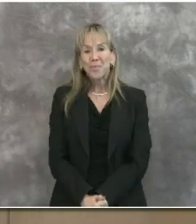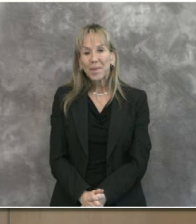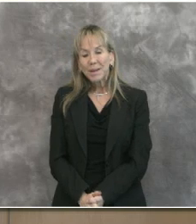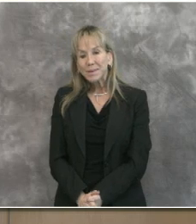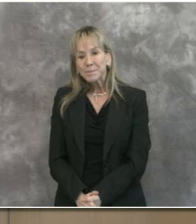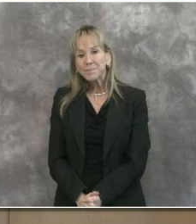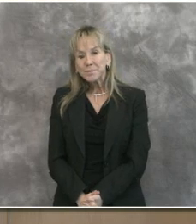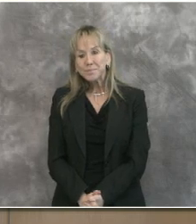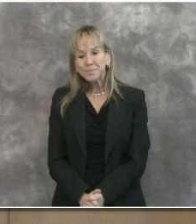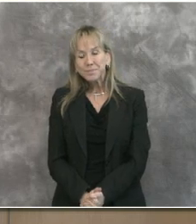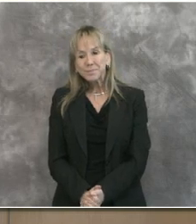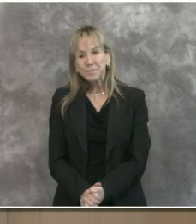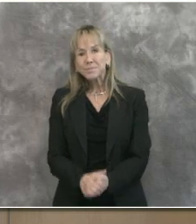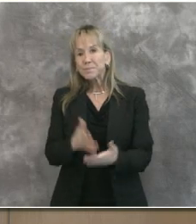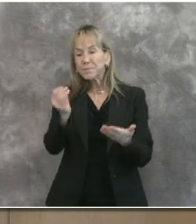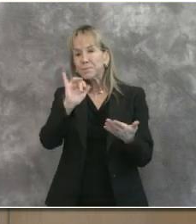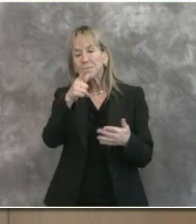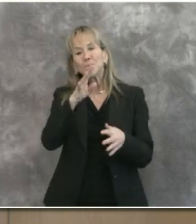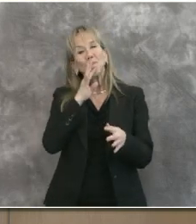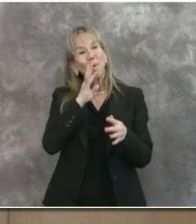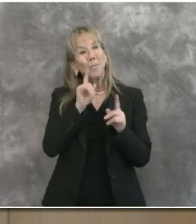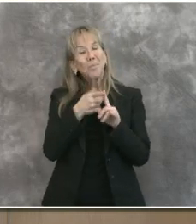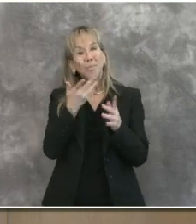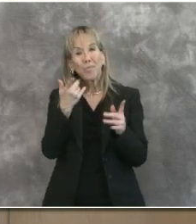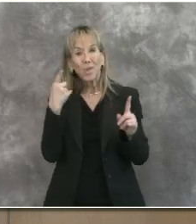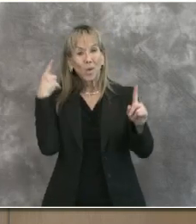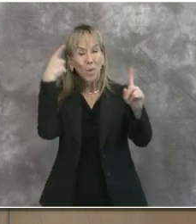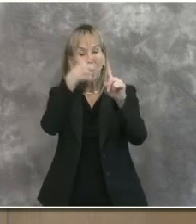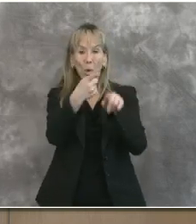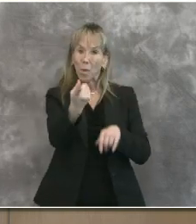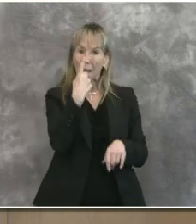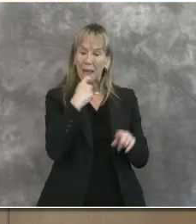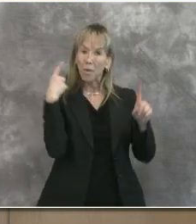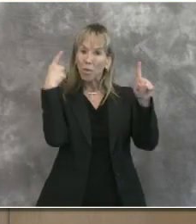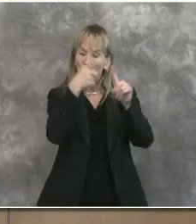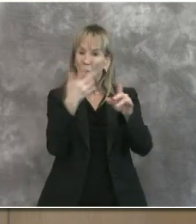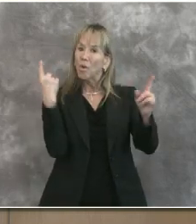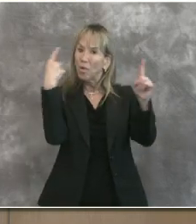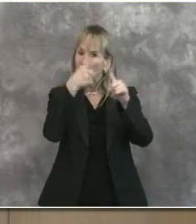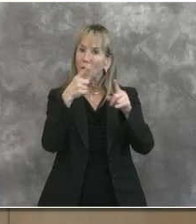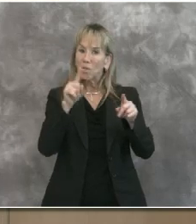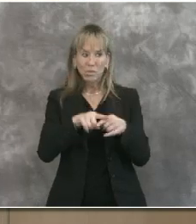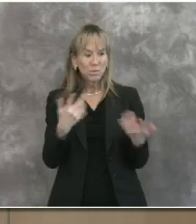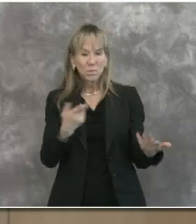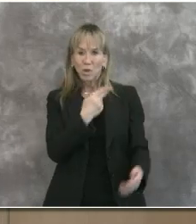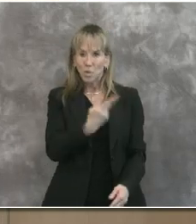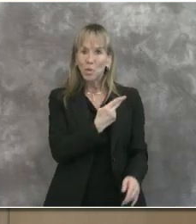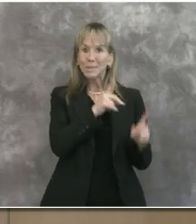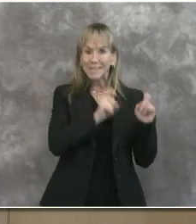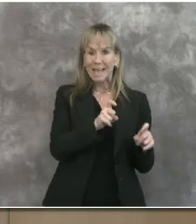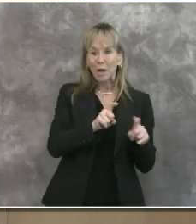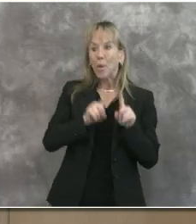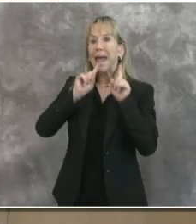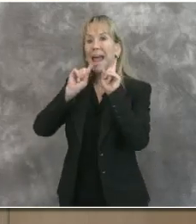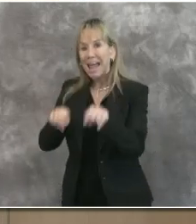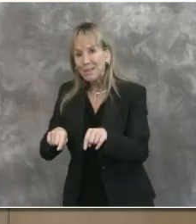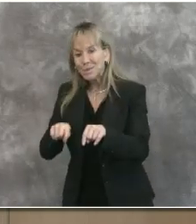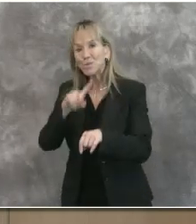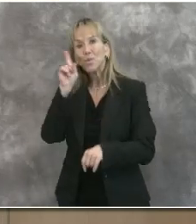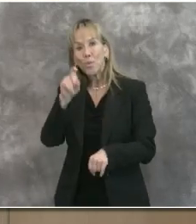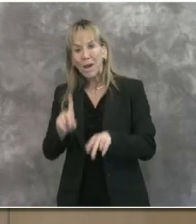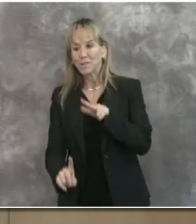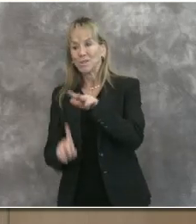you. And then in terms of the goal is to be able to use tests to answer questions that are coming up